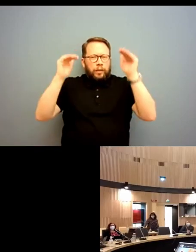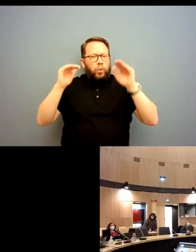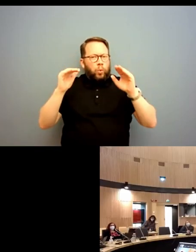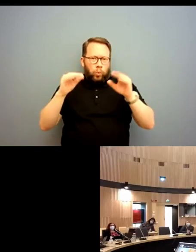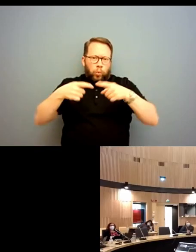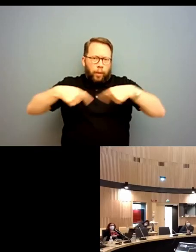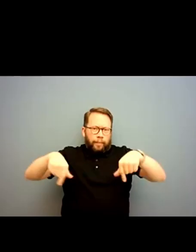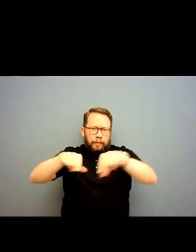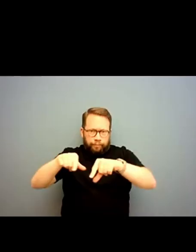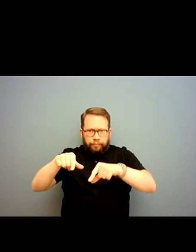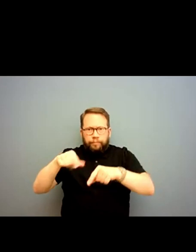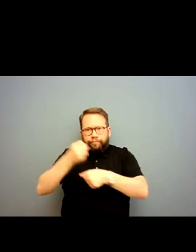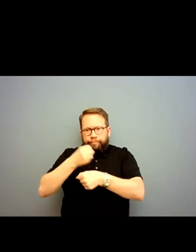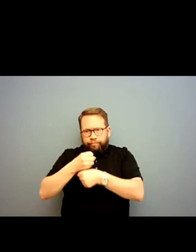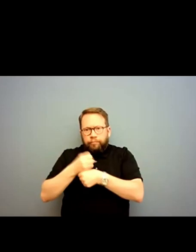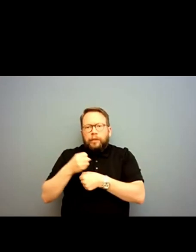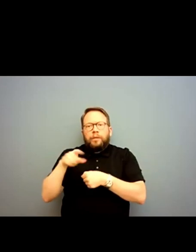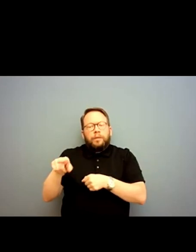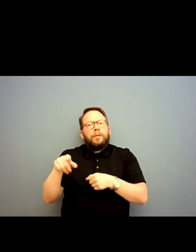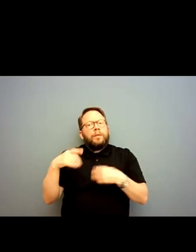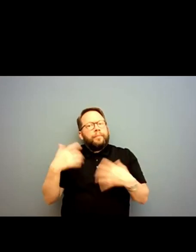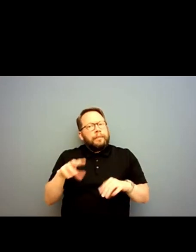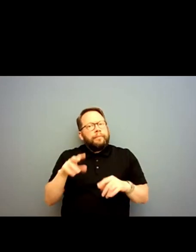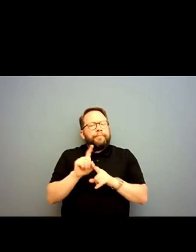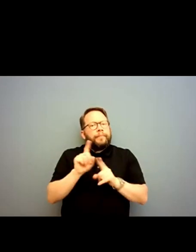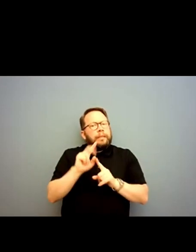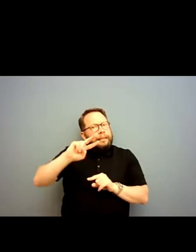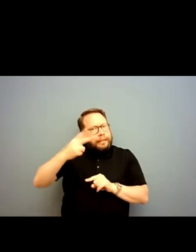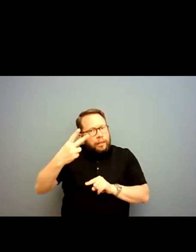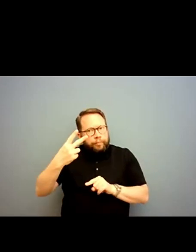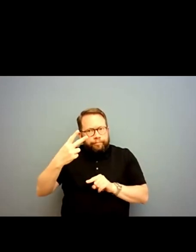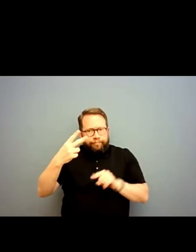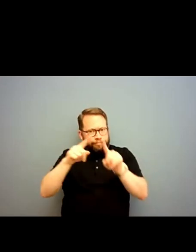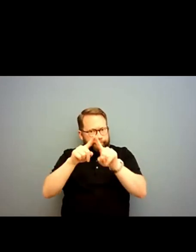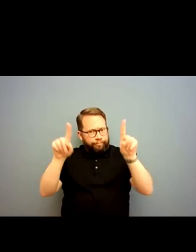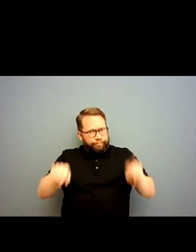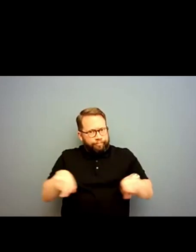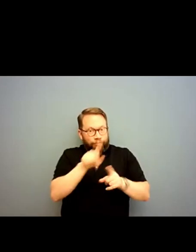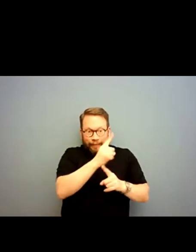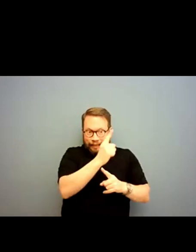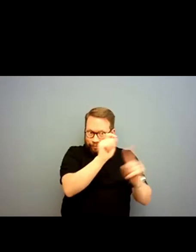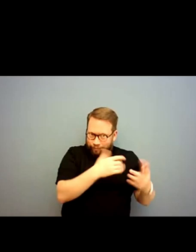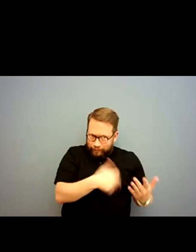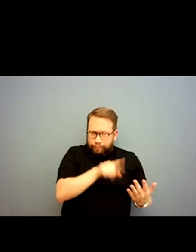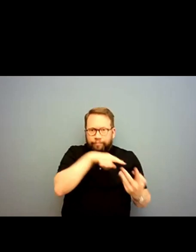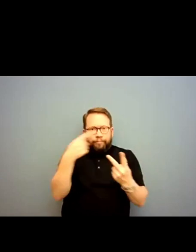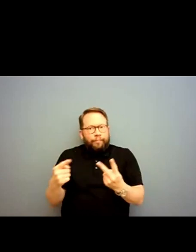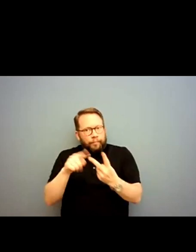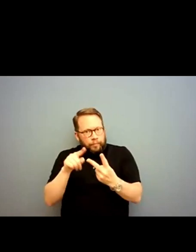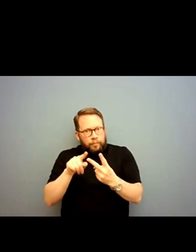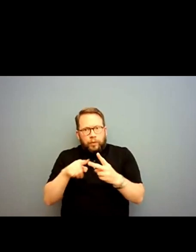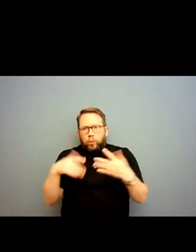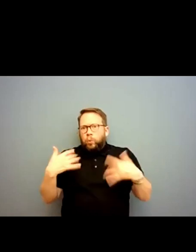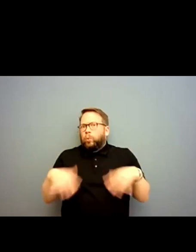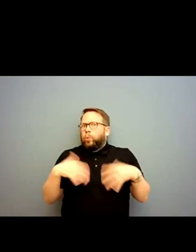out a second version of that concept note, and it's extremely important. It was put